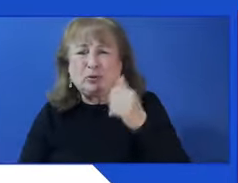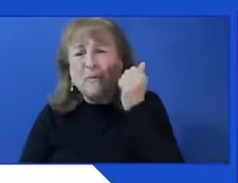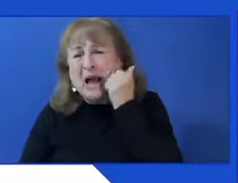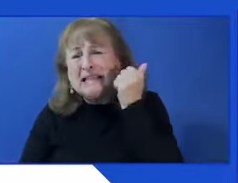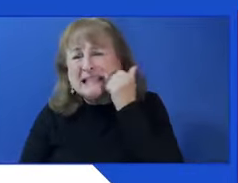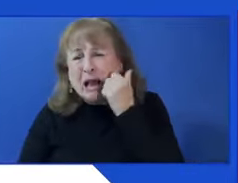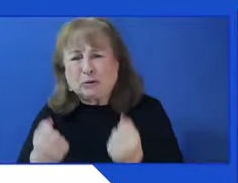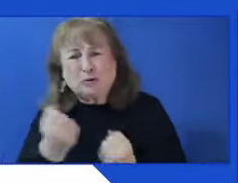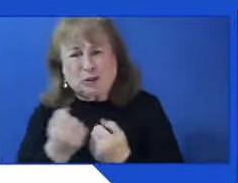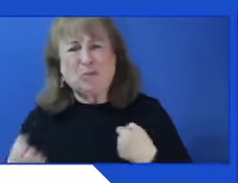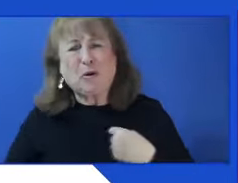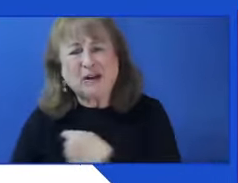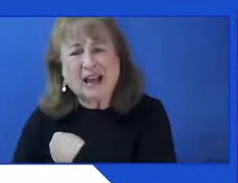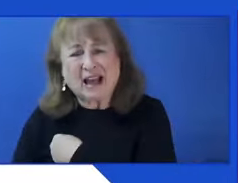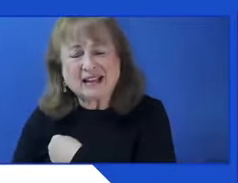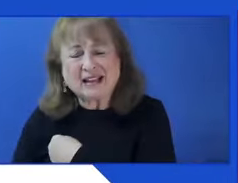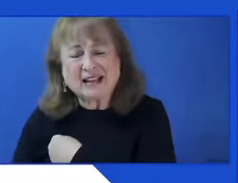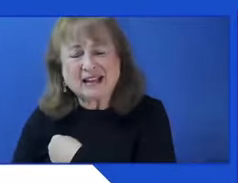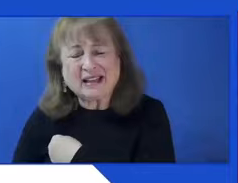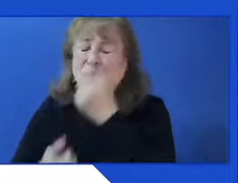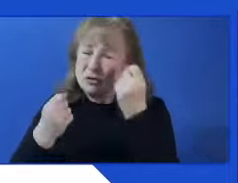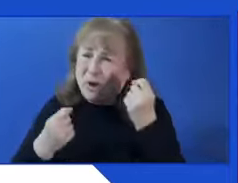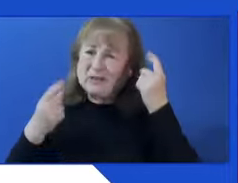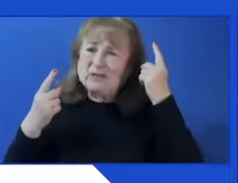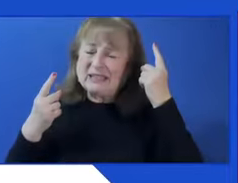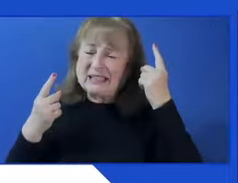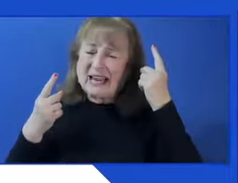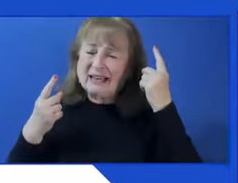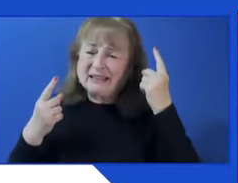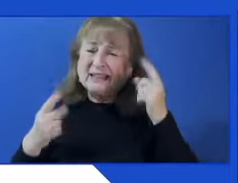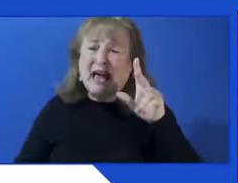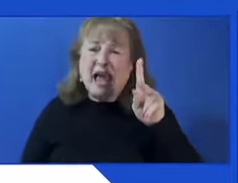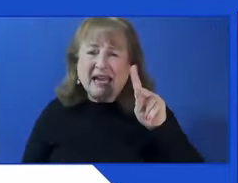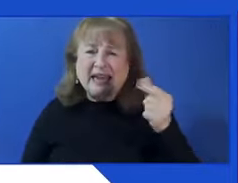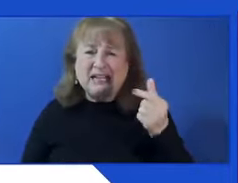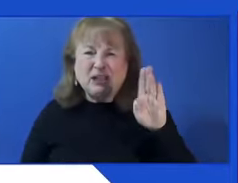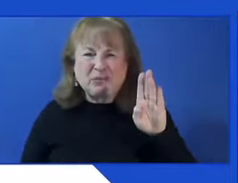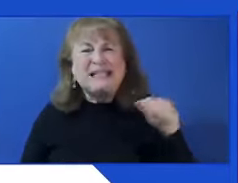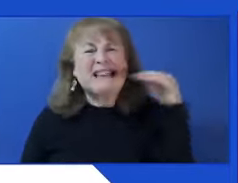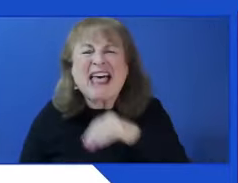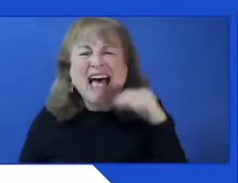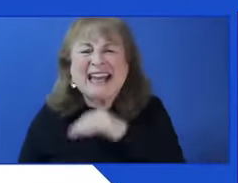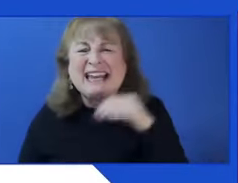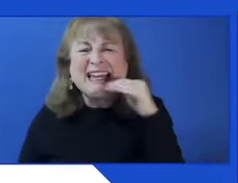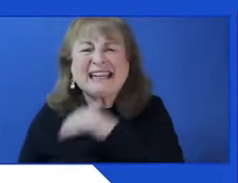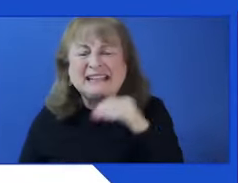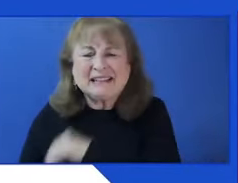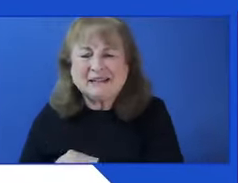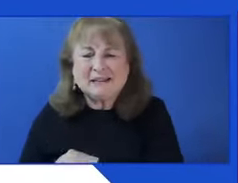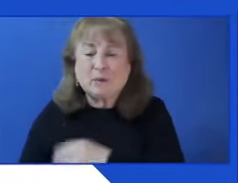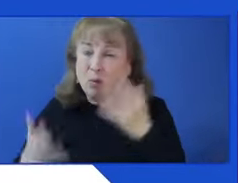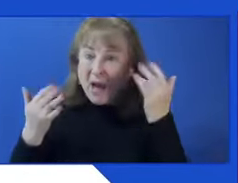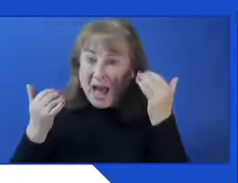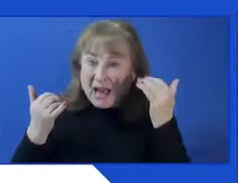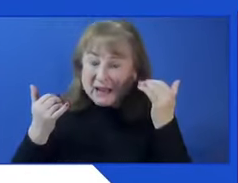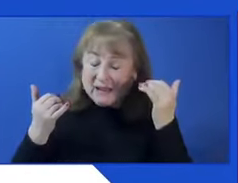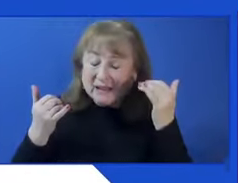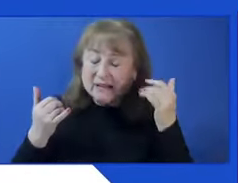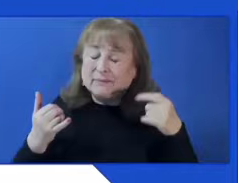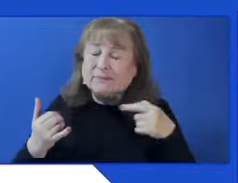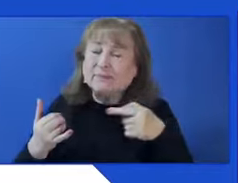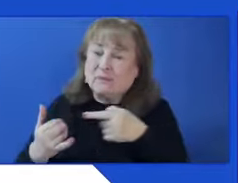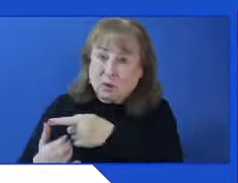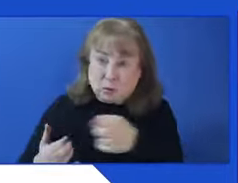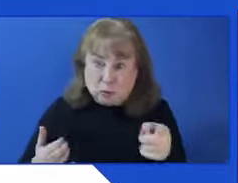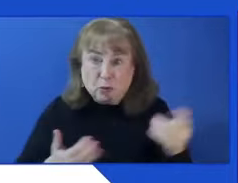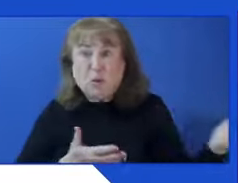us, to understand that KGB is lying. Because you're